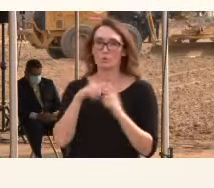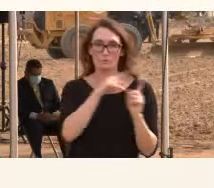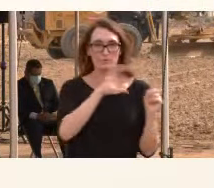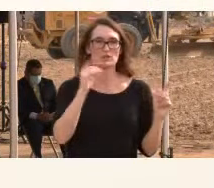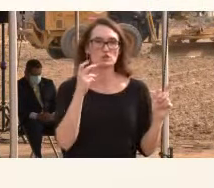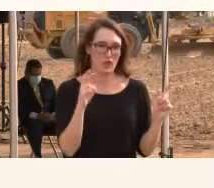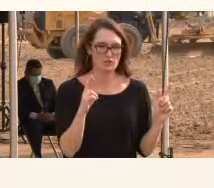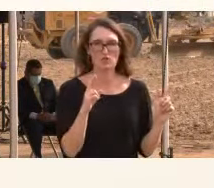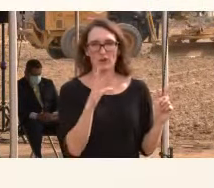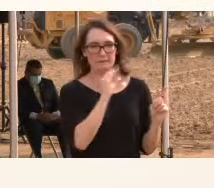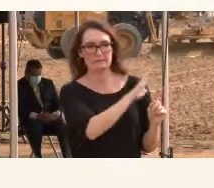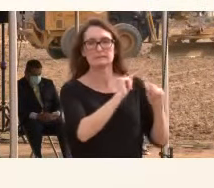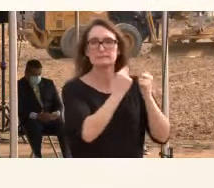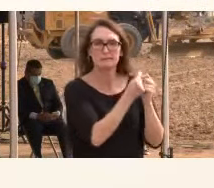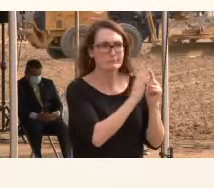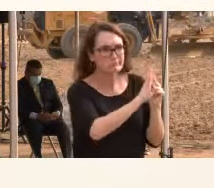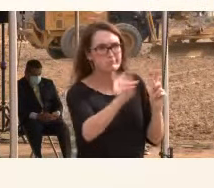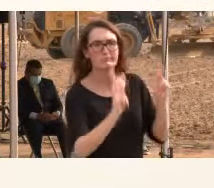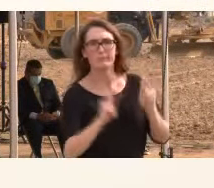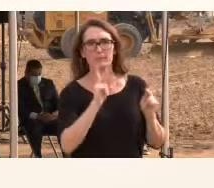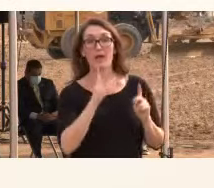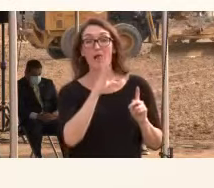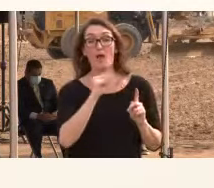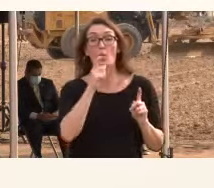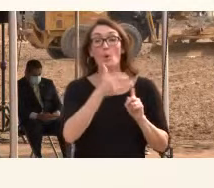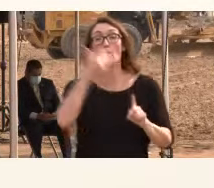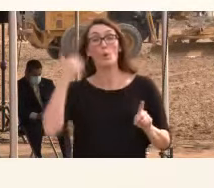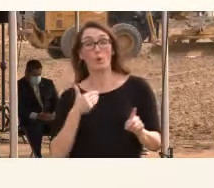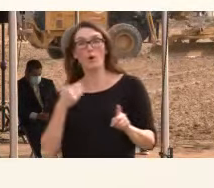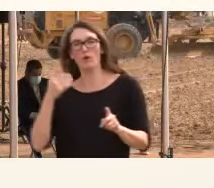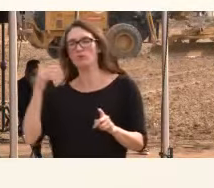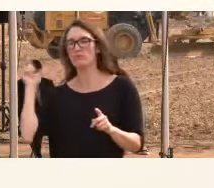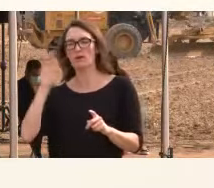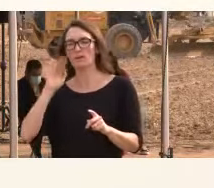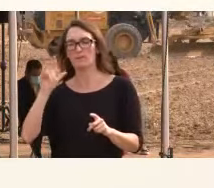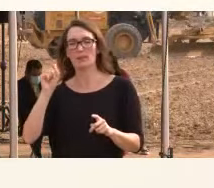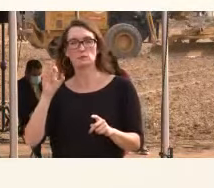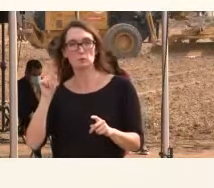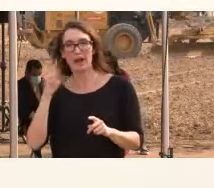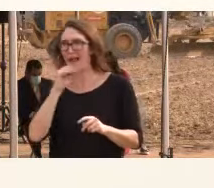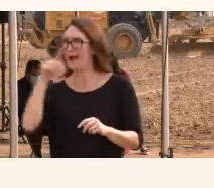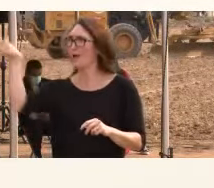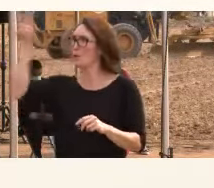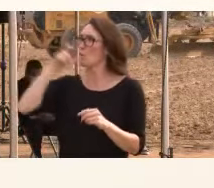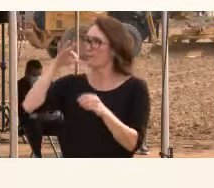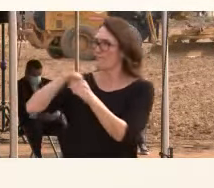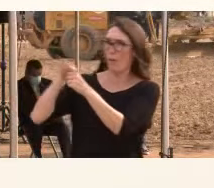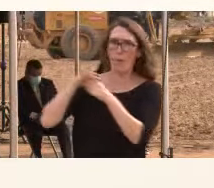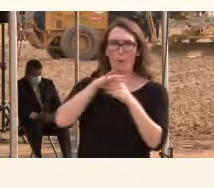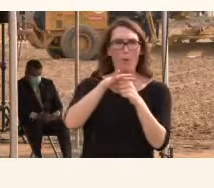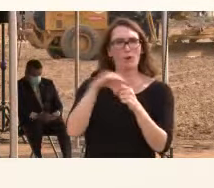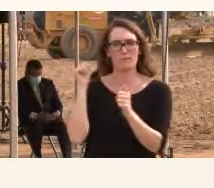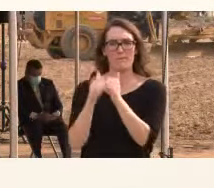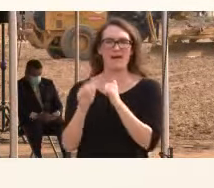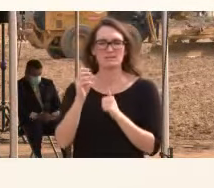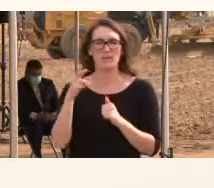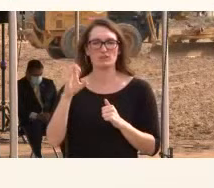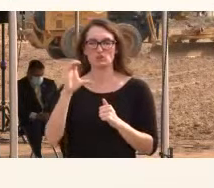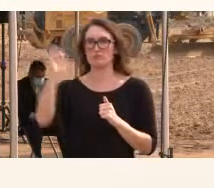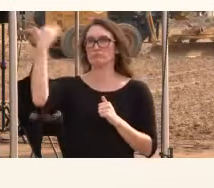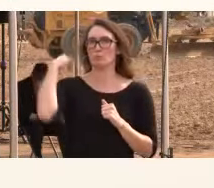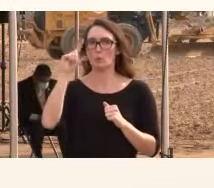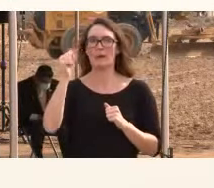chancellor and his team, former Chancellor Dr. Bill Stewart, and the voters for passing Measure C in